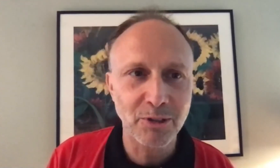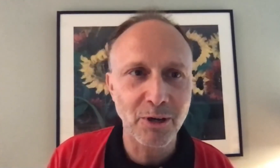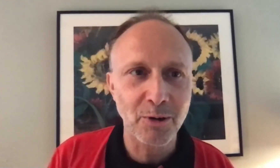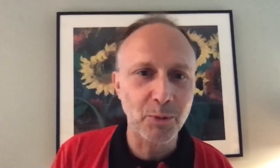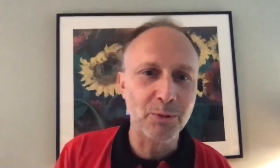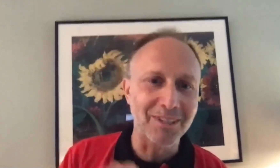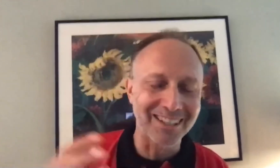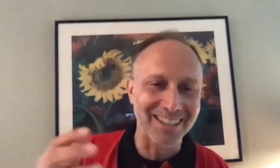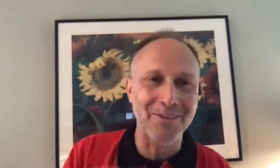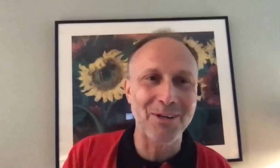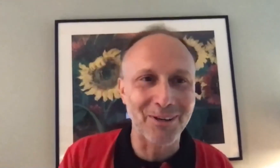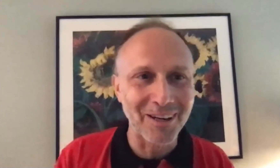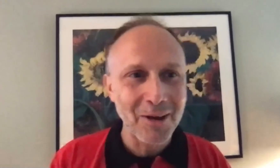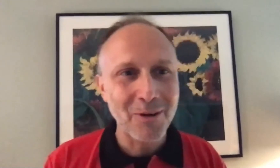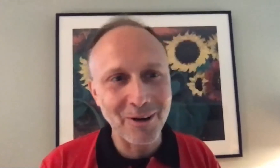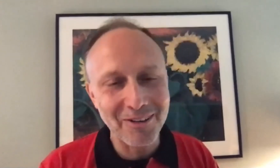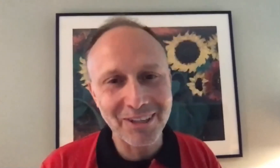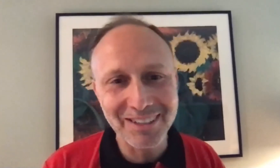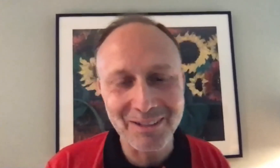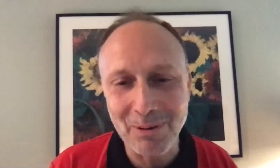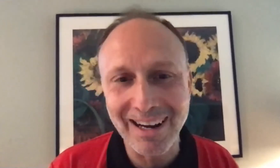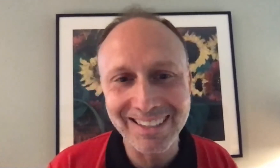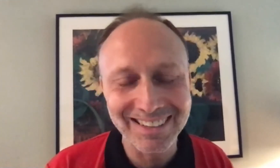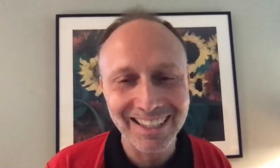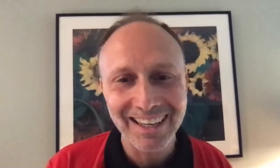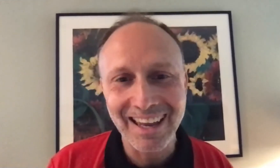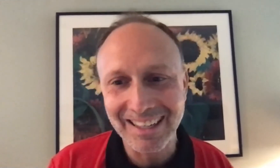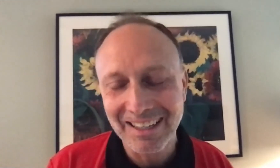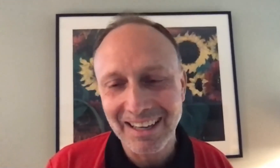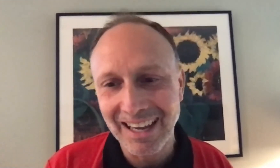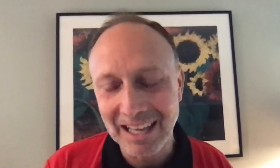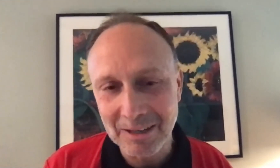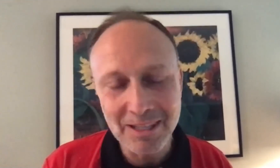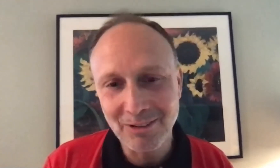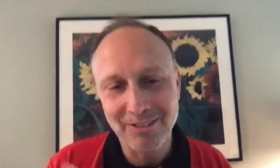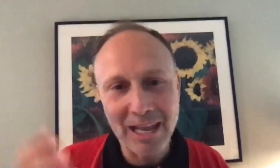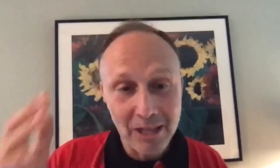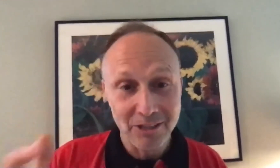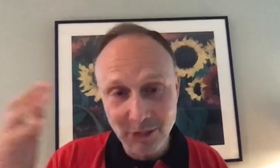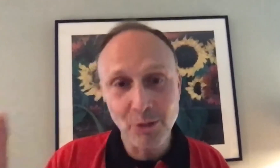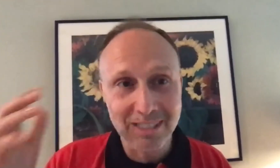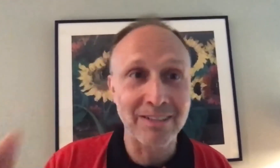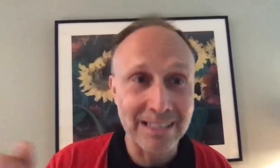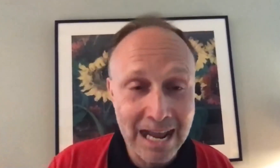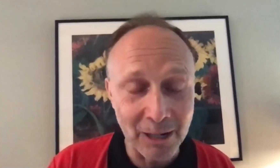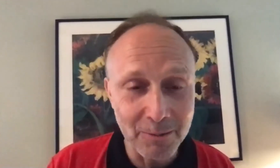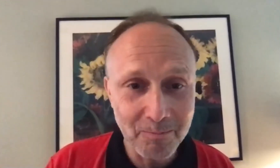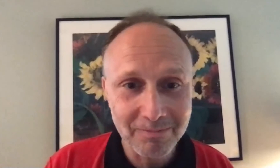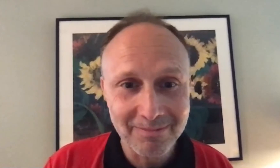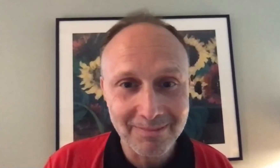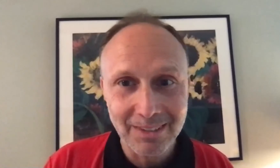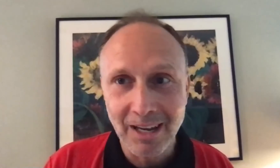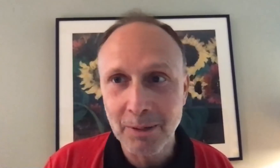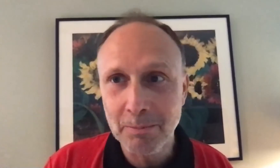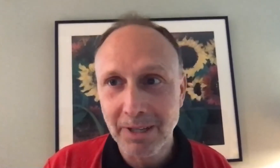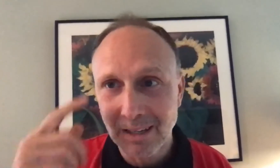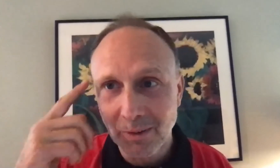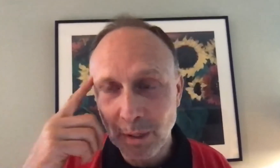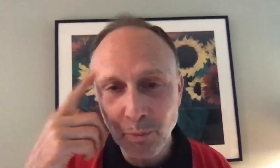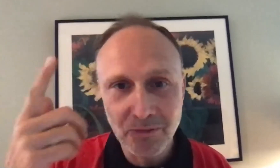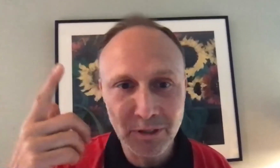together, as other speakers have said very, very well, brings together